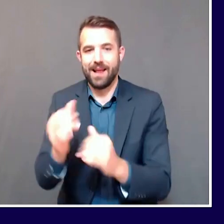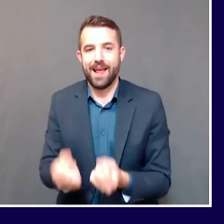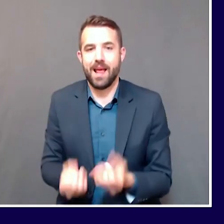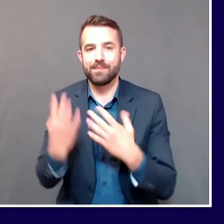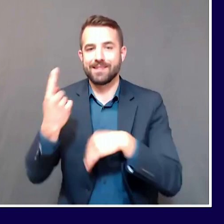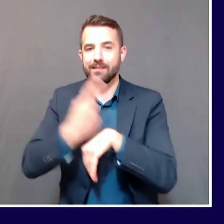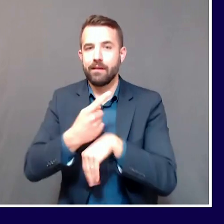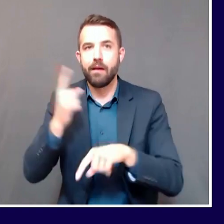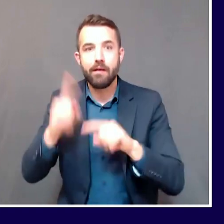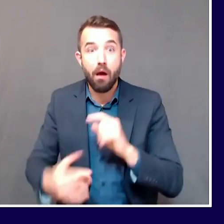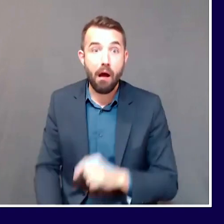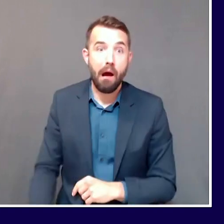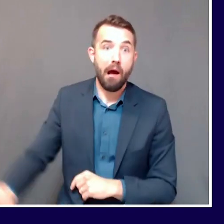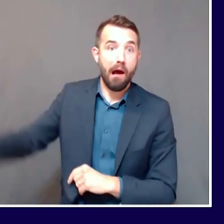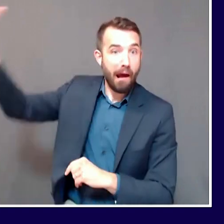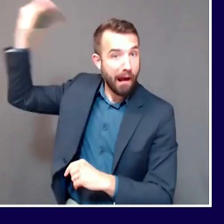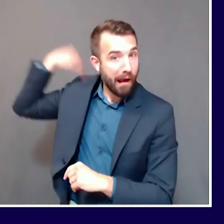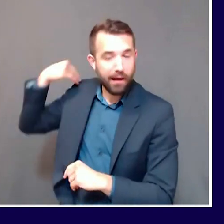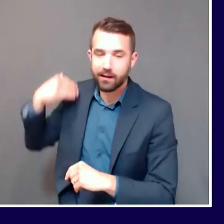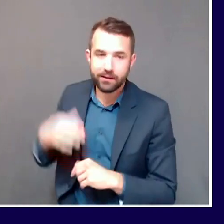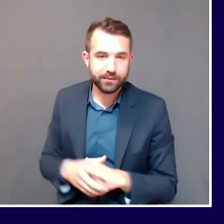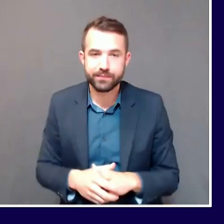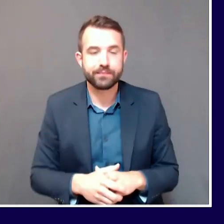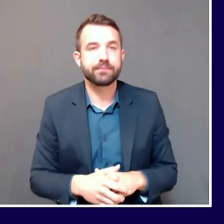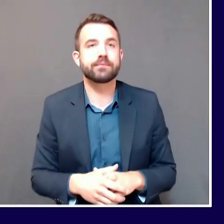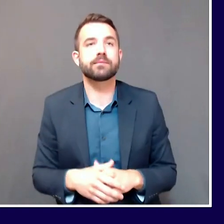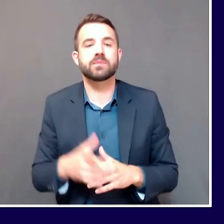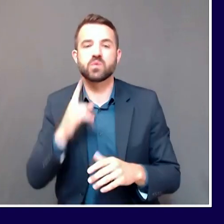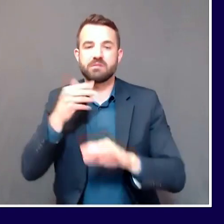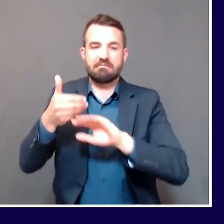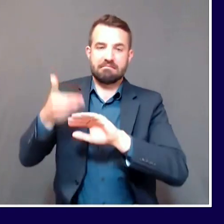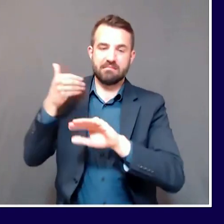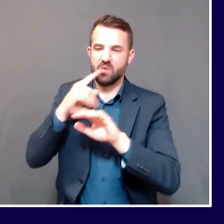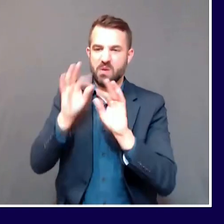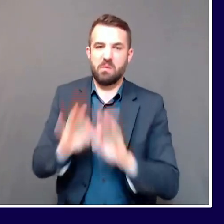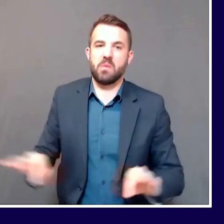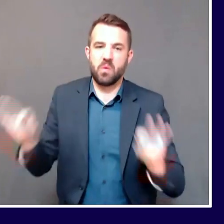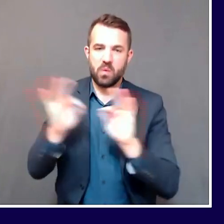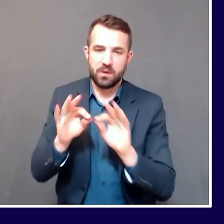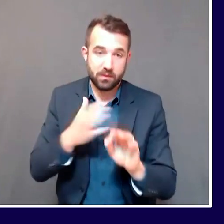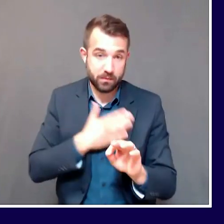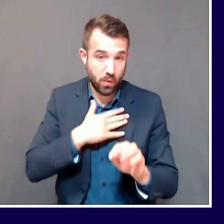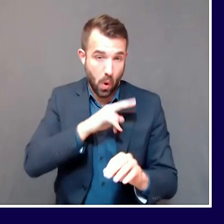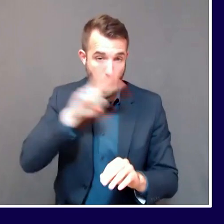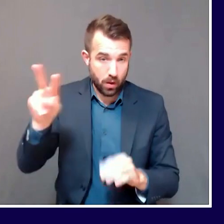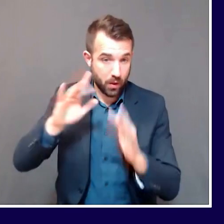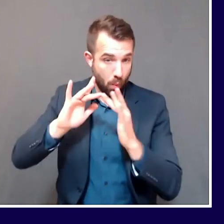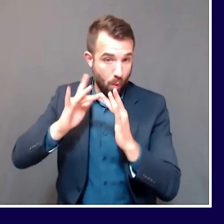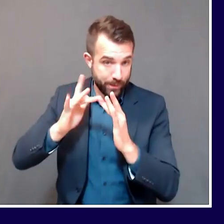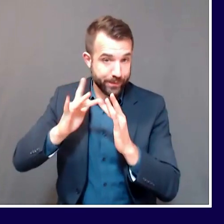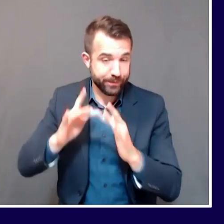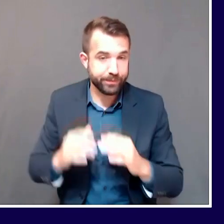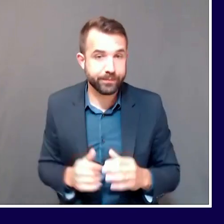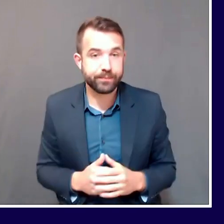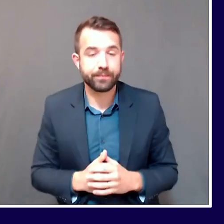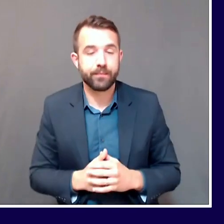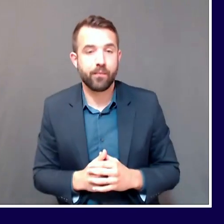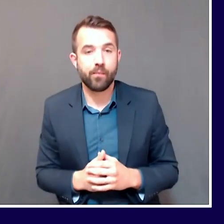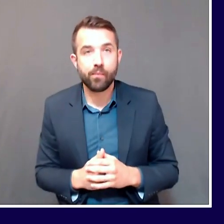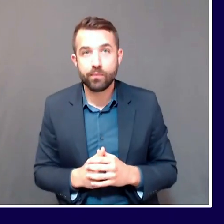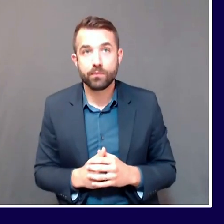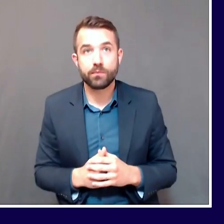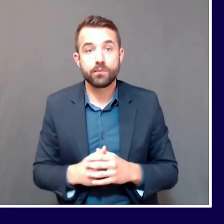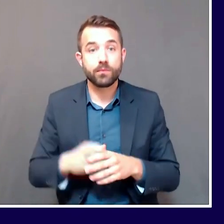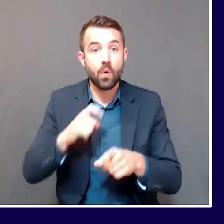health insurance coverage. But I would just advise this person to go look at the website, there's a call-in number where you can call and